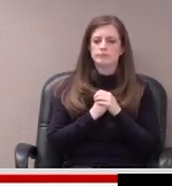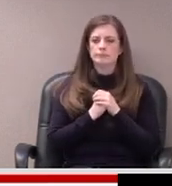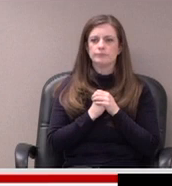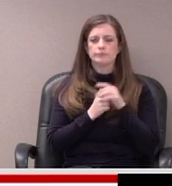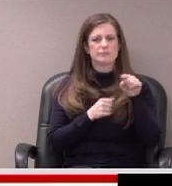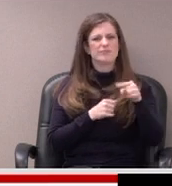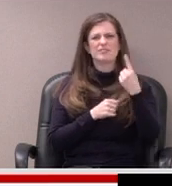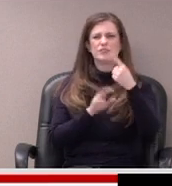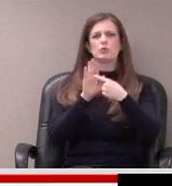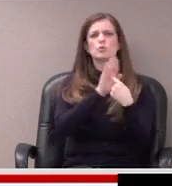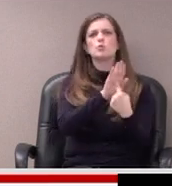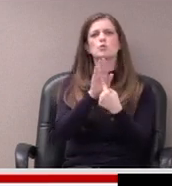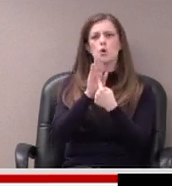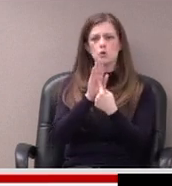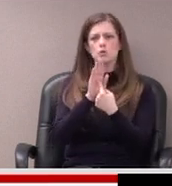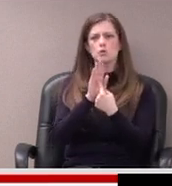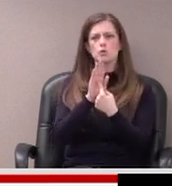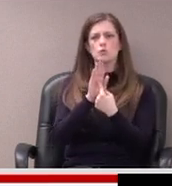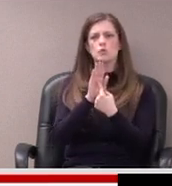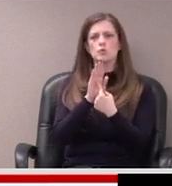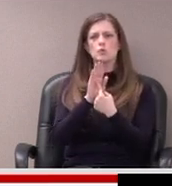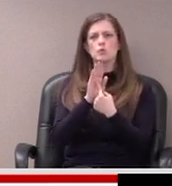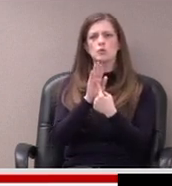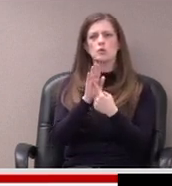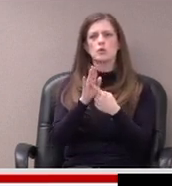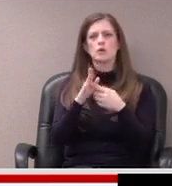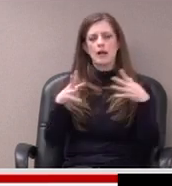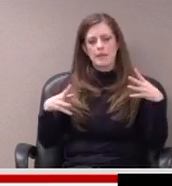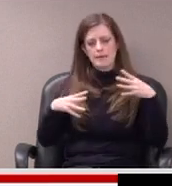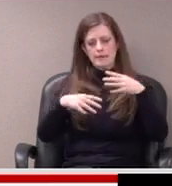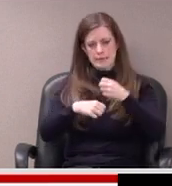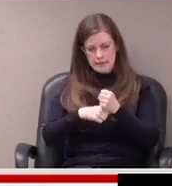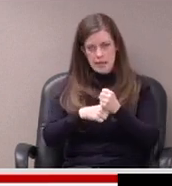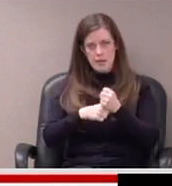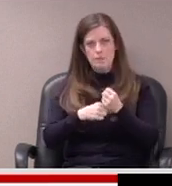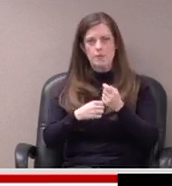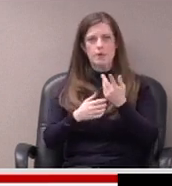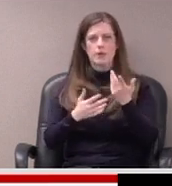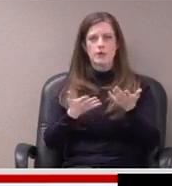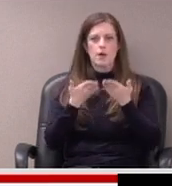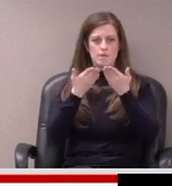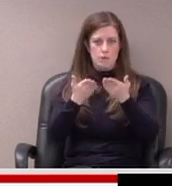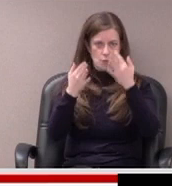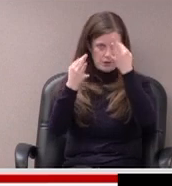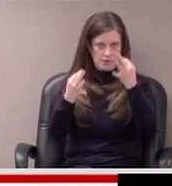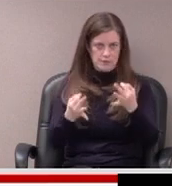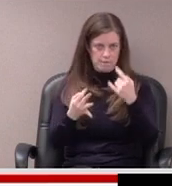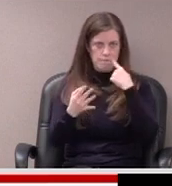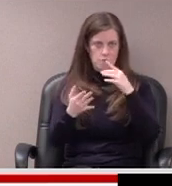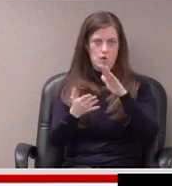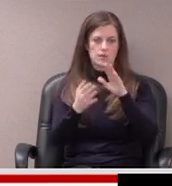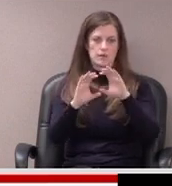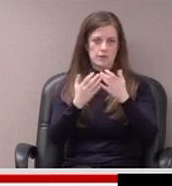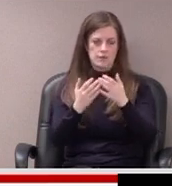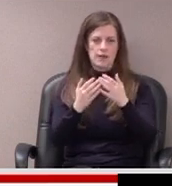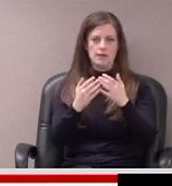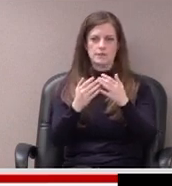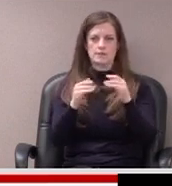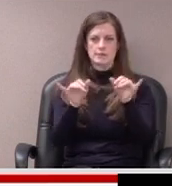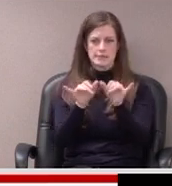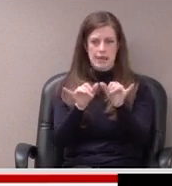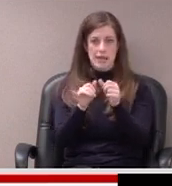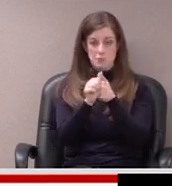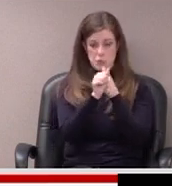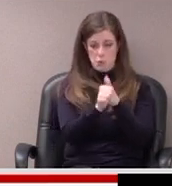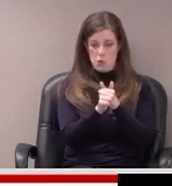showing you how the summary of the allocations itself and the class size allocations. We go by